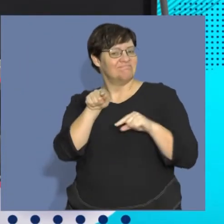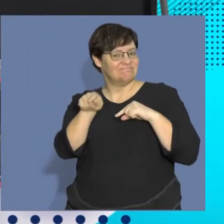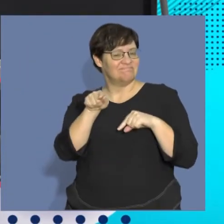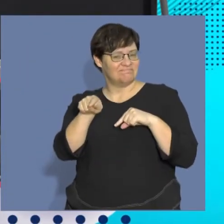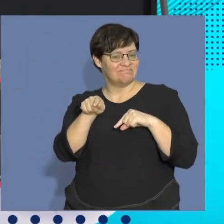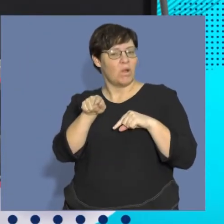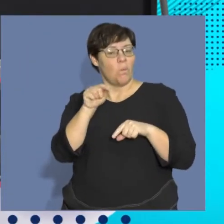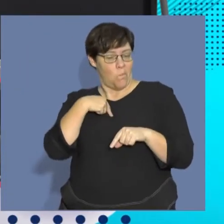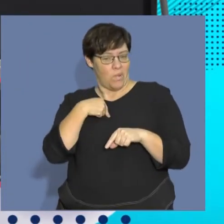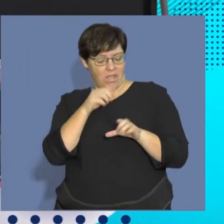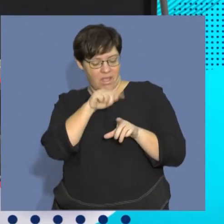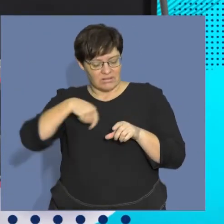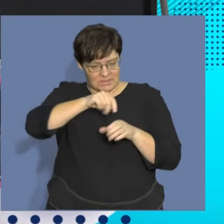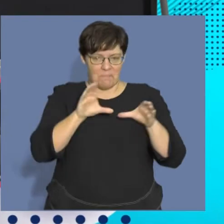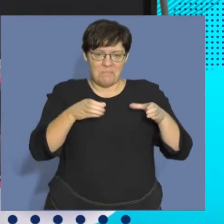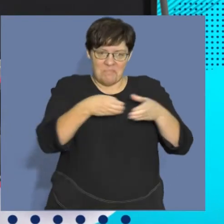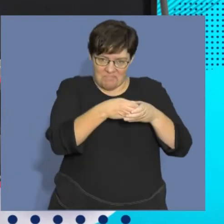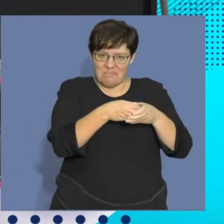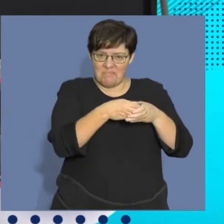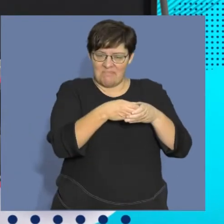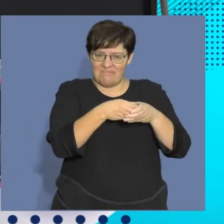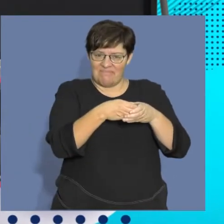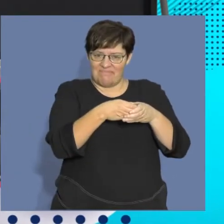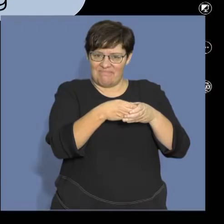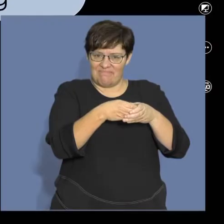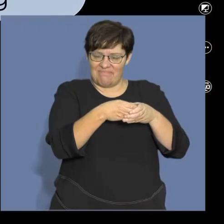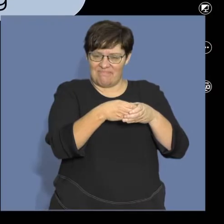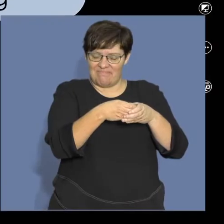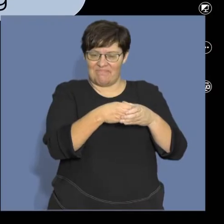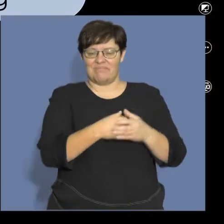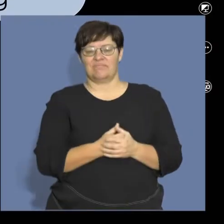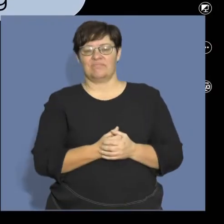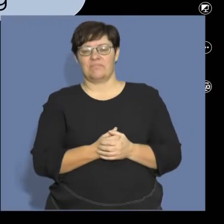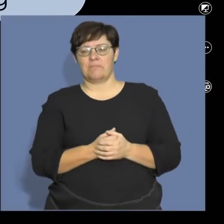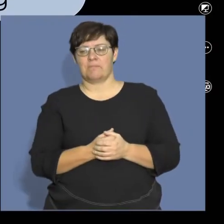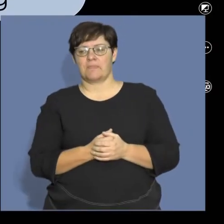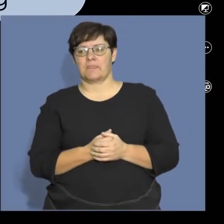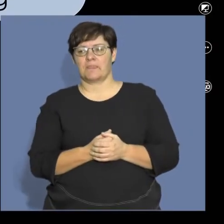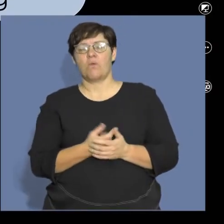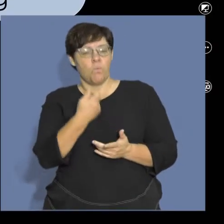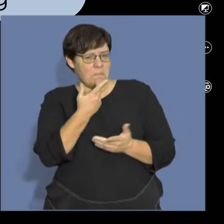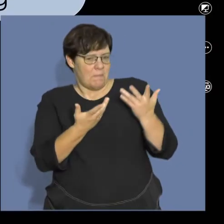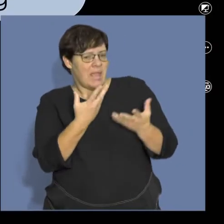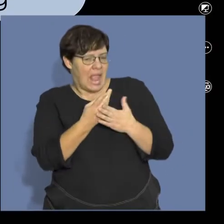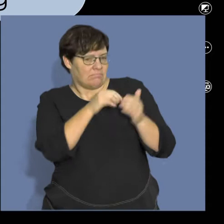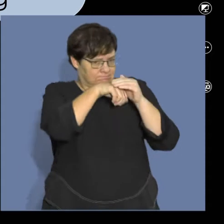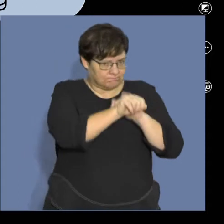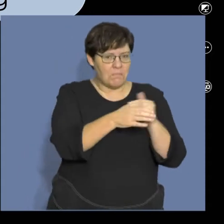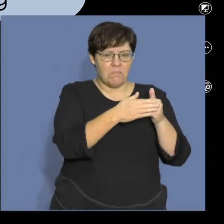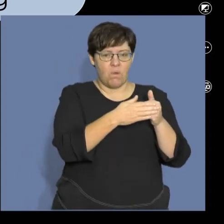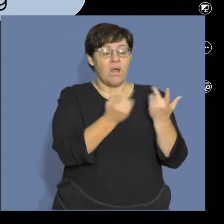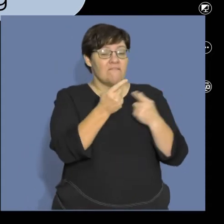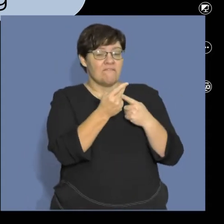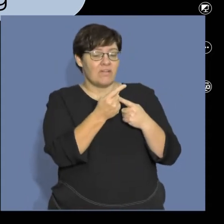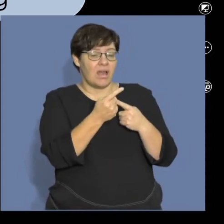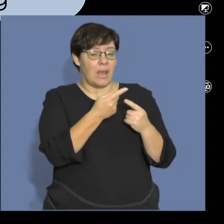other as potential mates. More importantly, once they've mated,